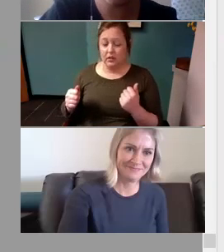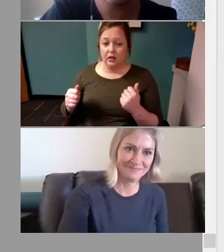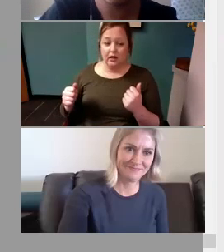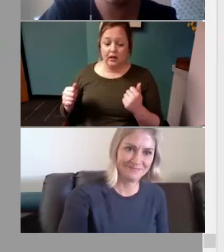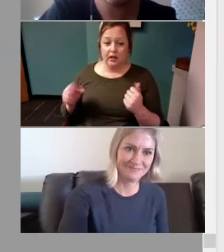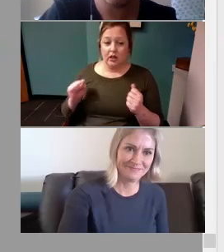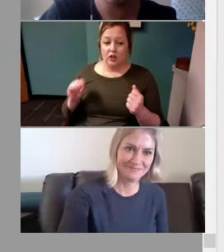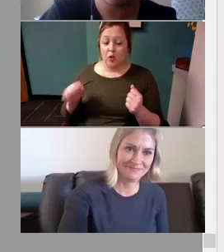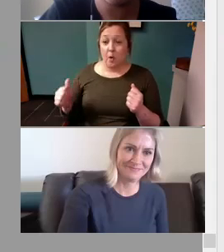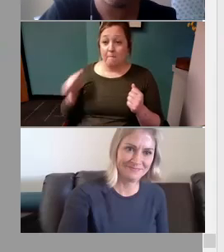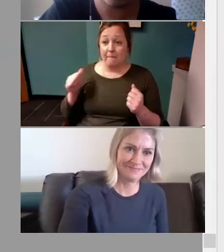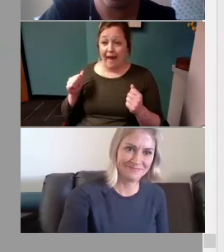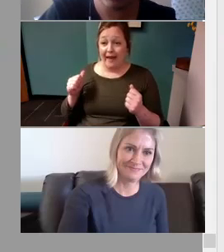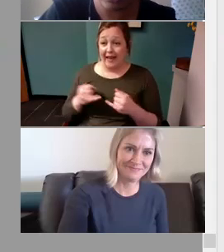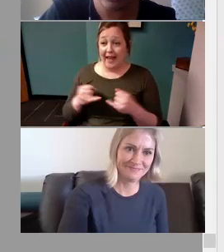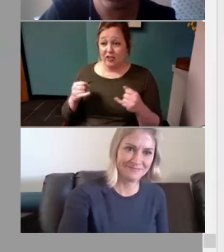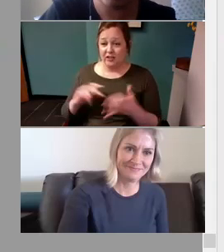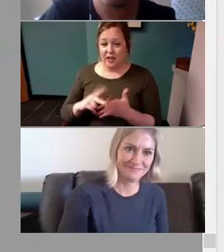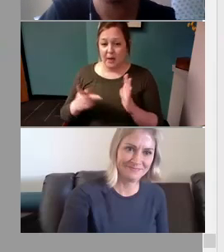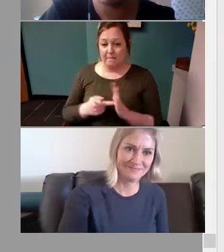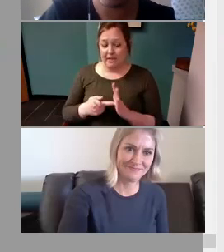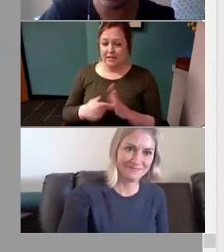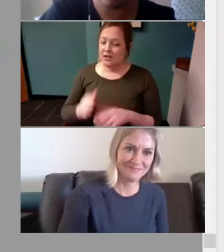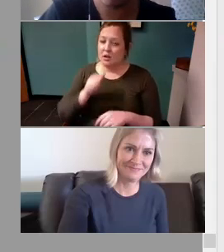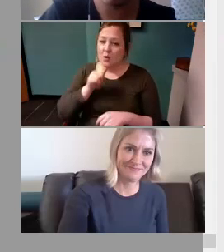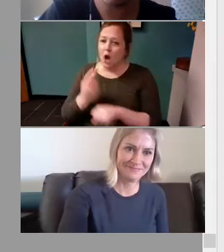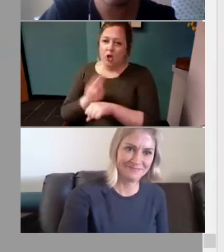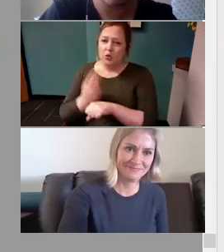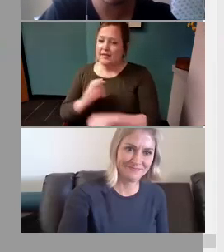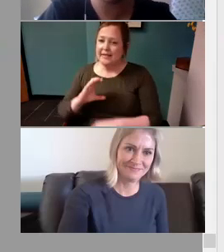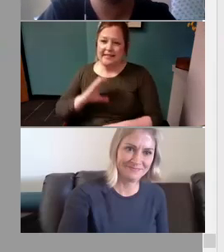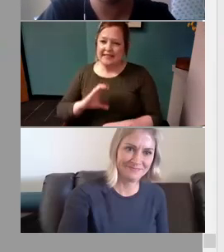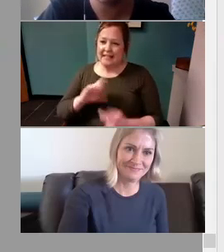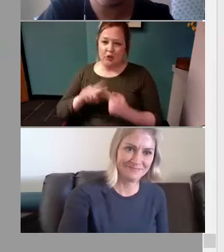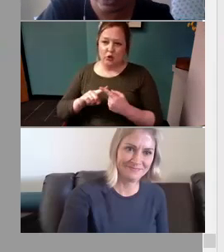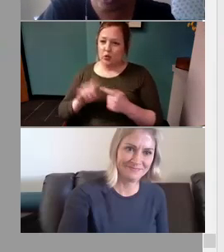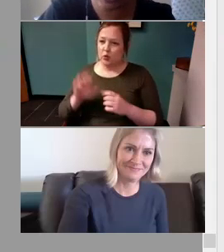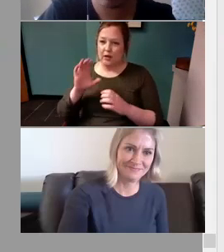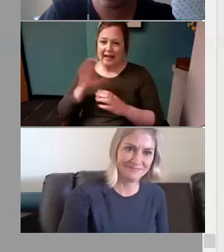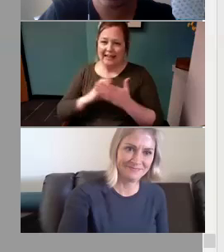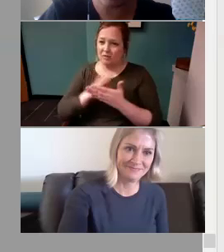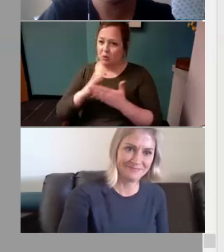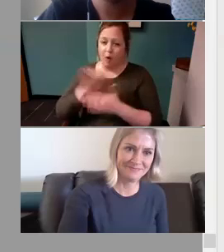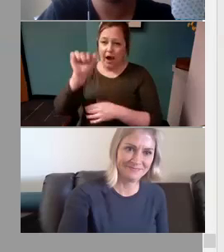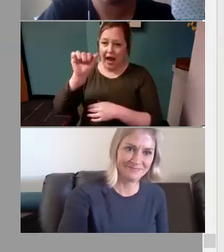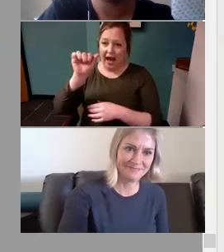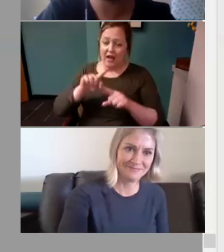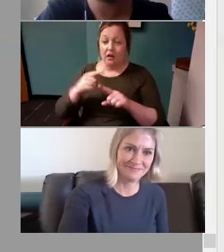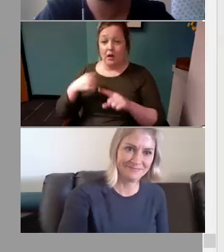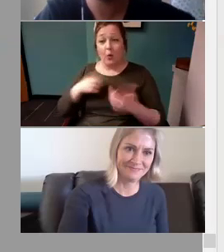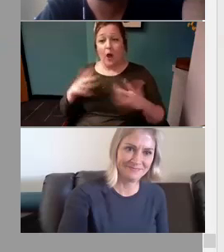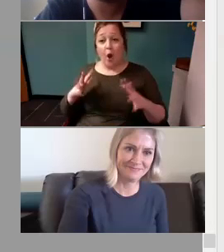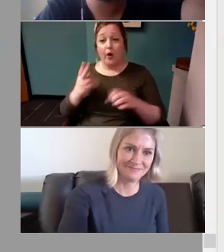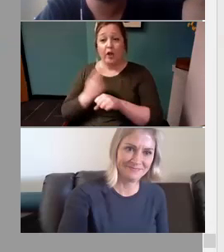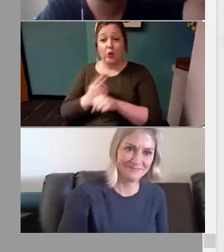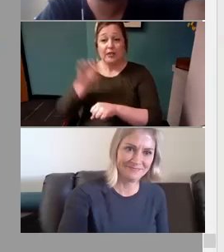back edges, it basically means that we are not using C to explore A, but instead we used A to explore C. So a back